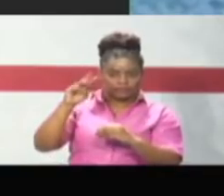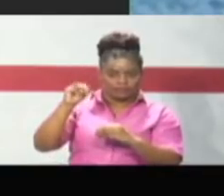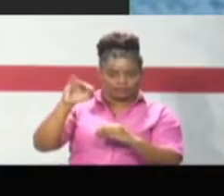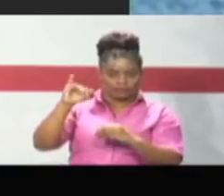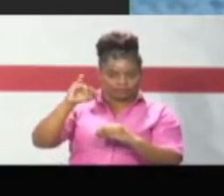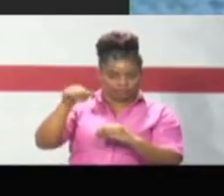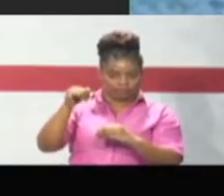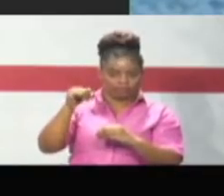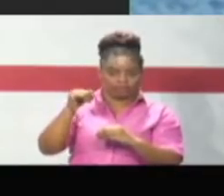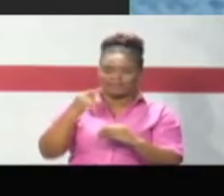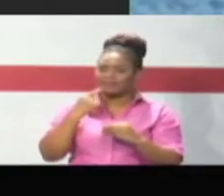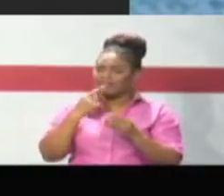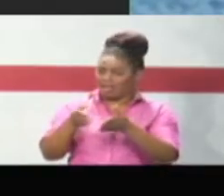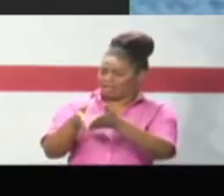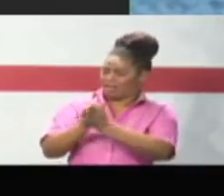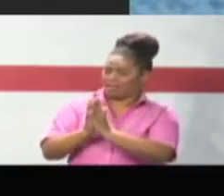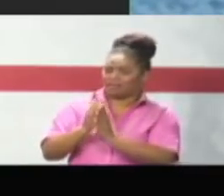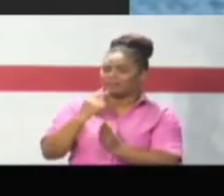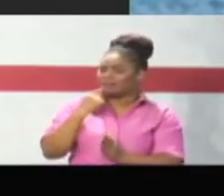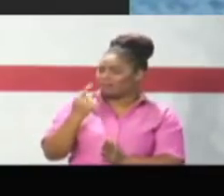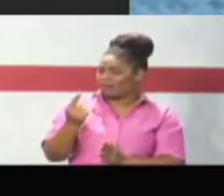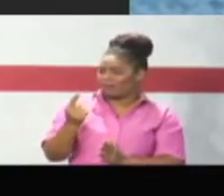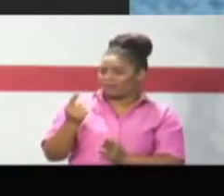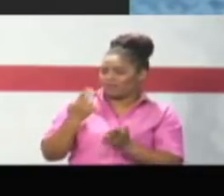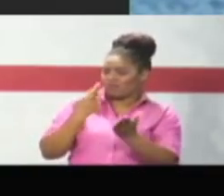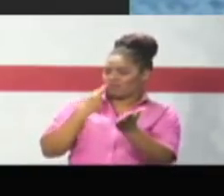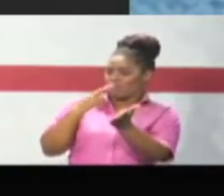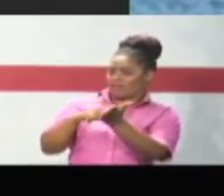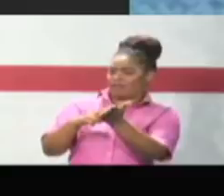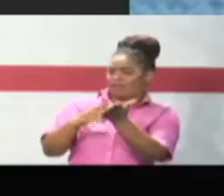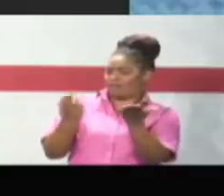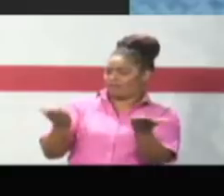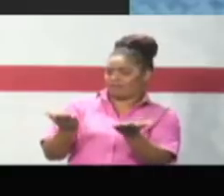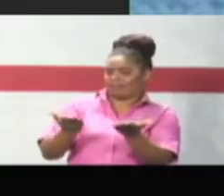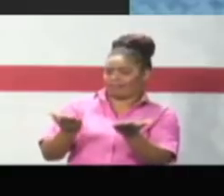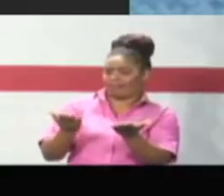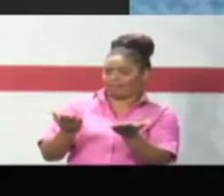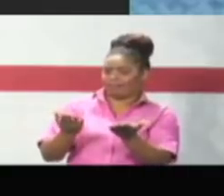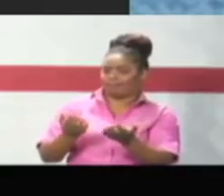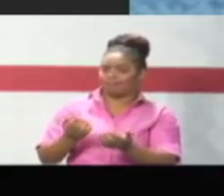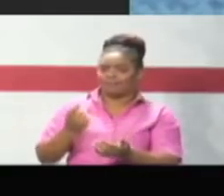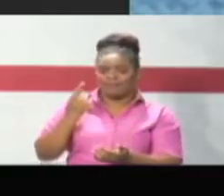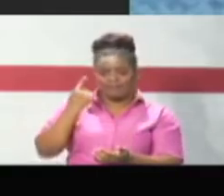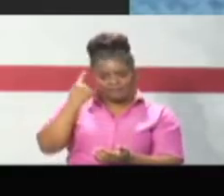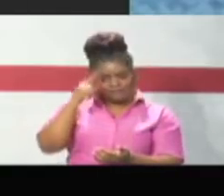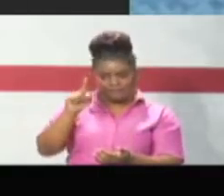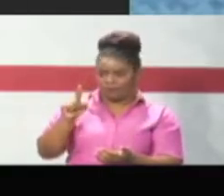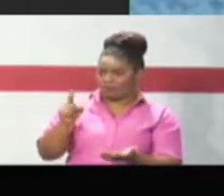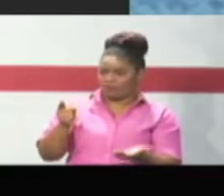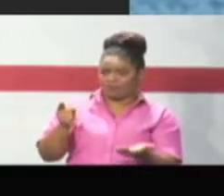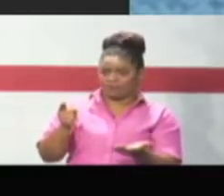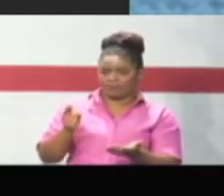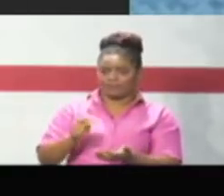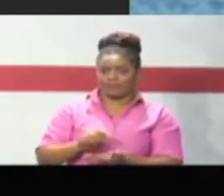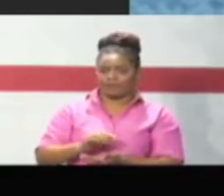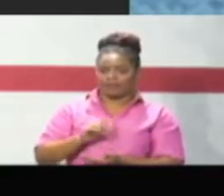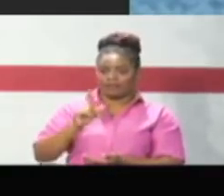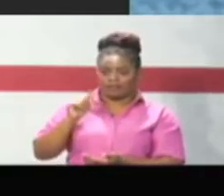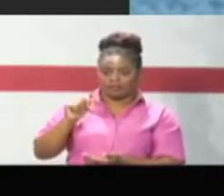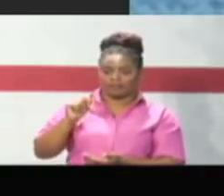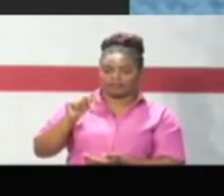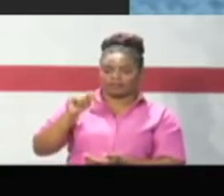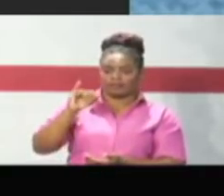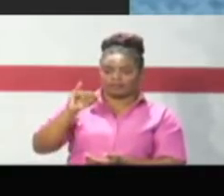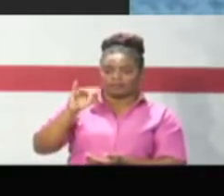have there been any reports to health officials in TNT of testicular swelling due to the COVID-19 vaccine? That's question